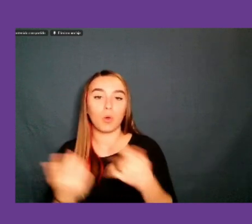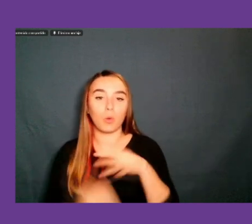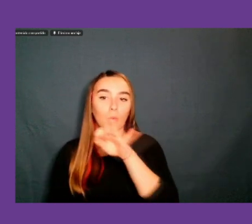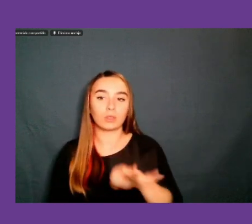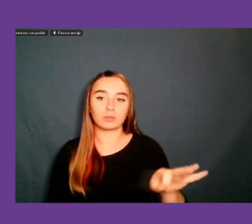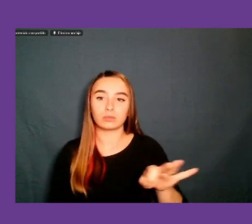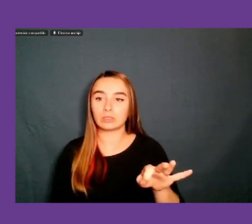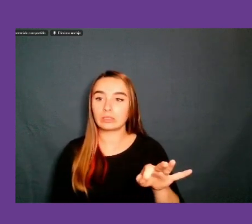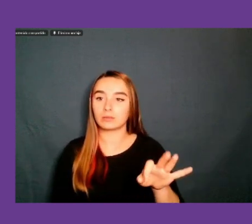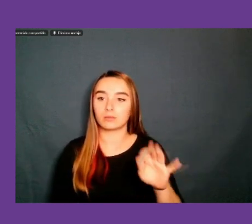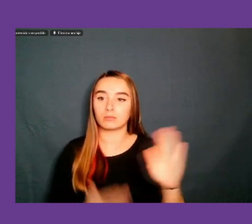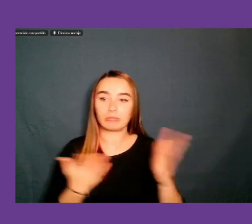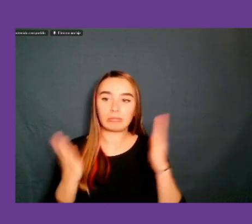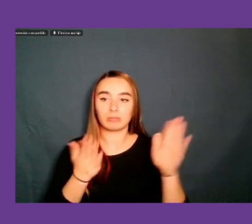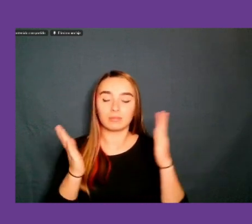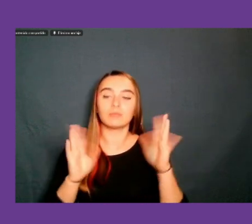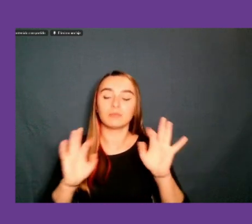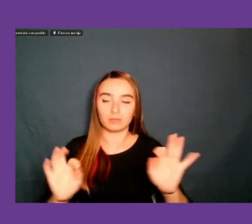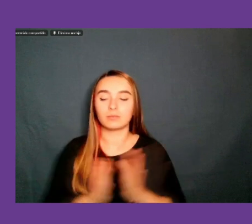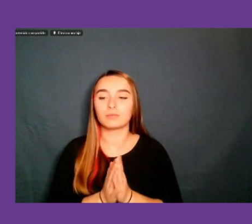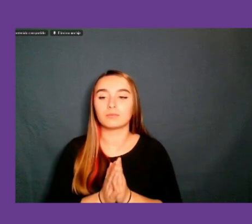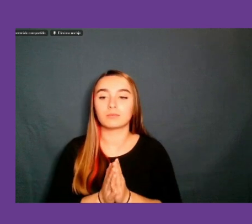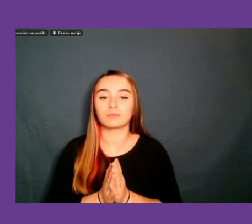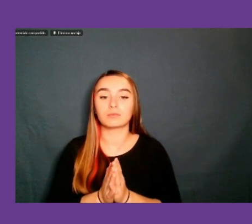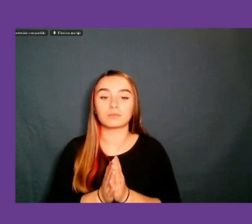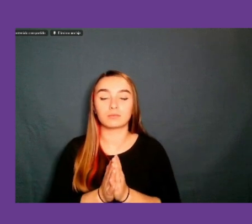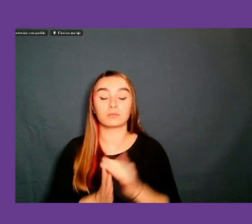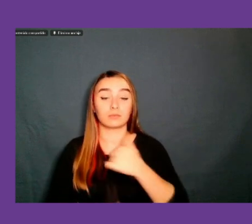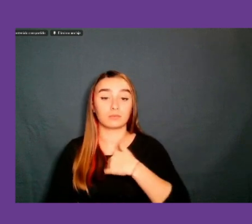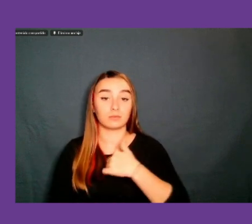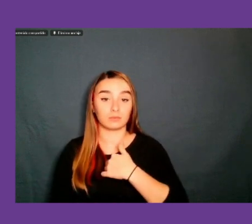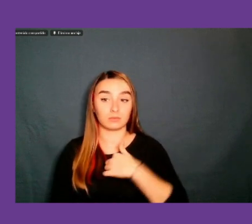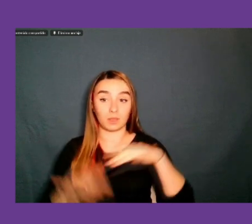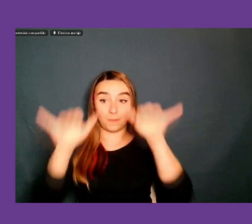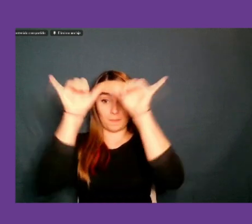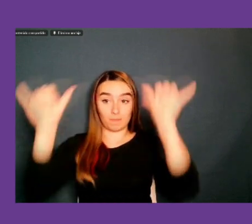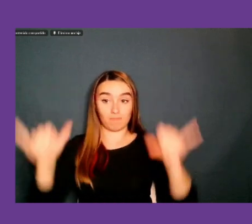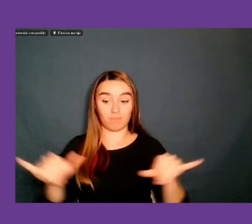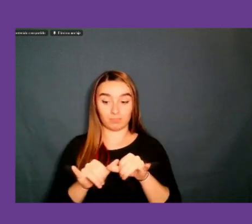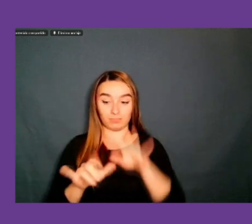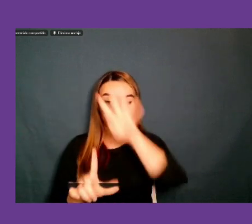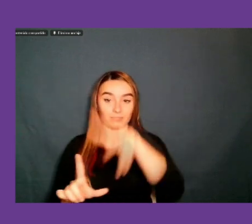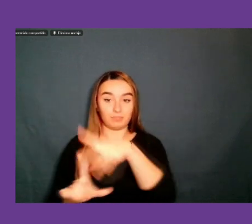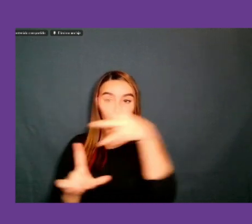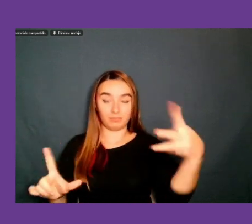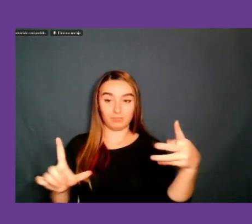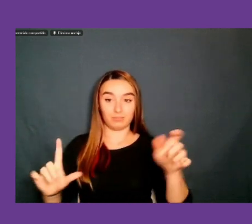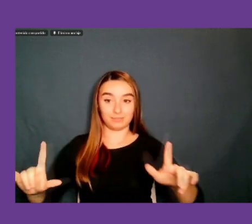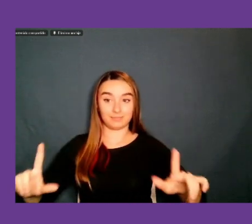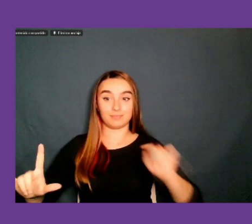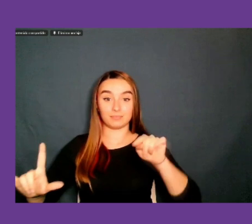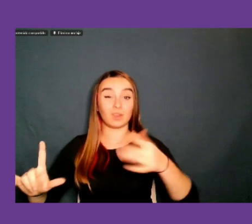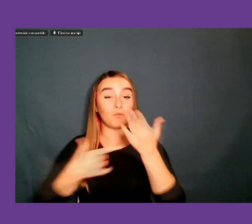yeah. And we use like a methodology grid. This is an example of blueprint